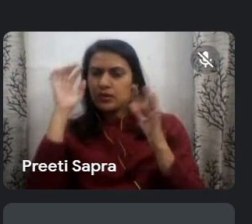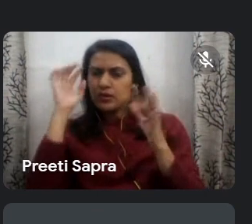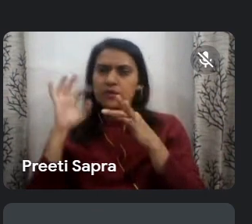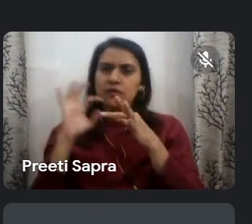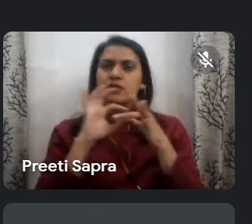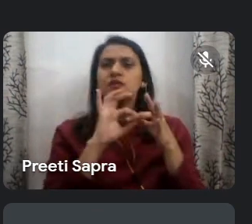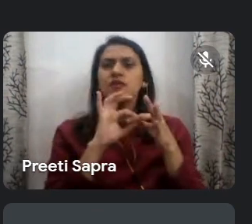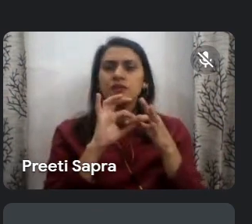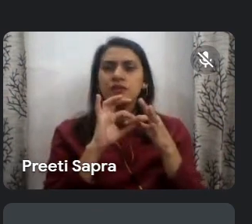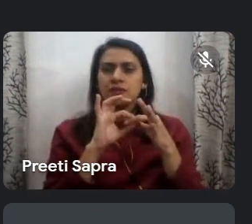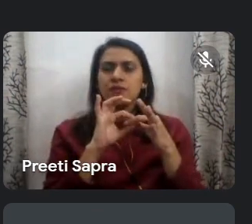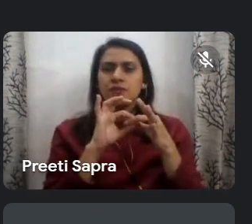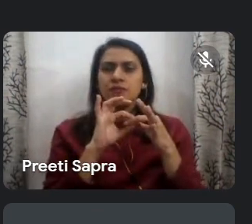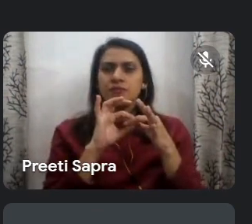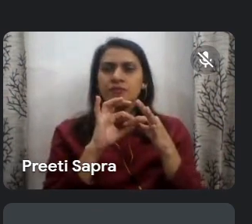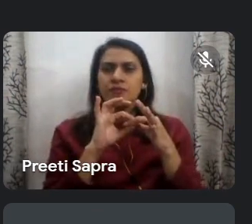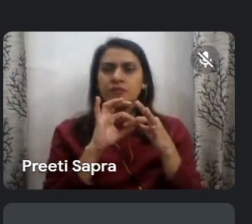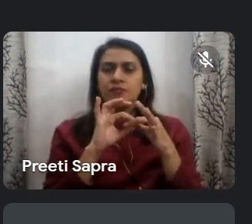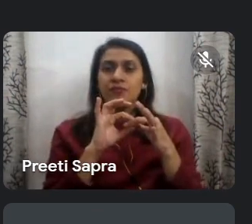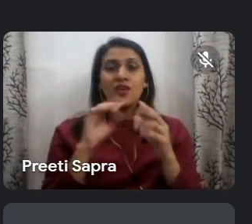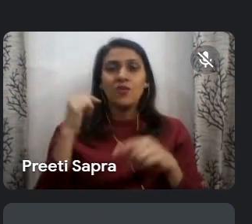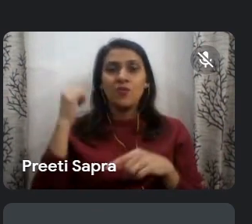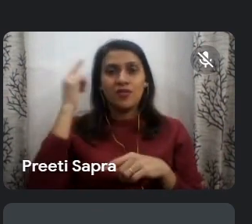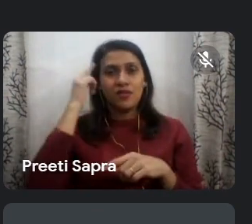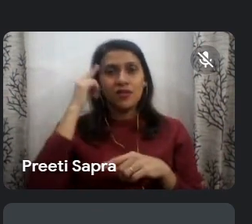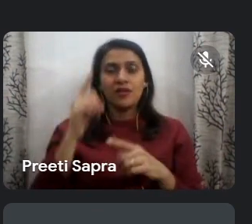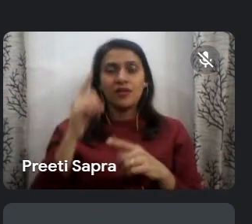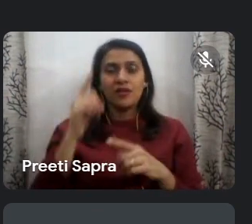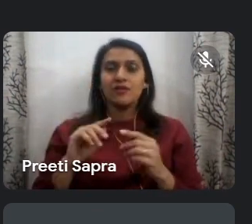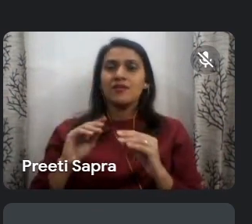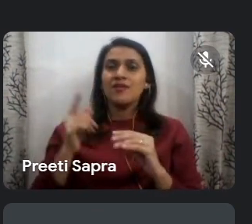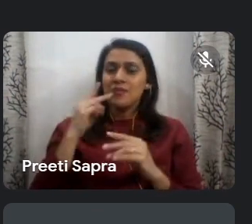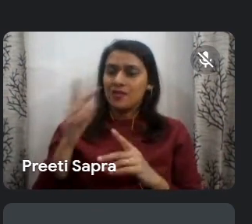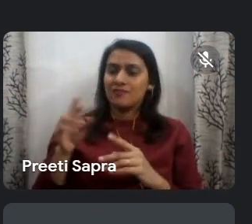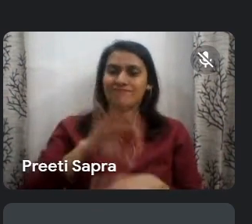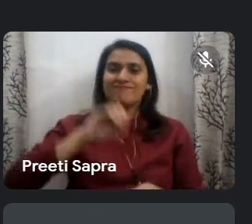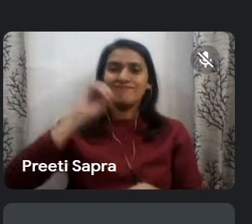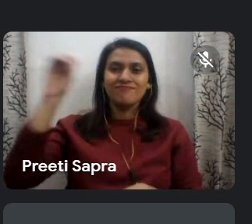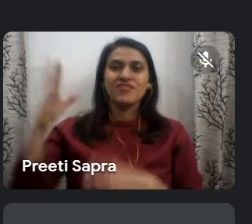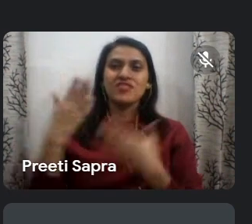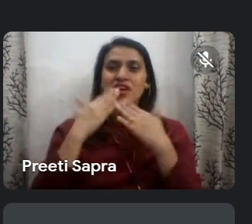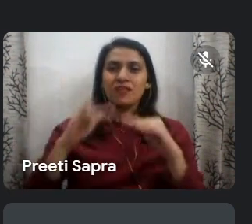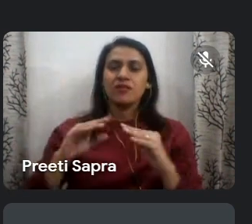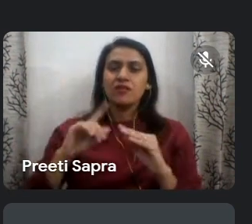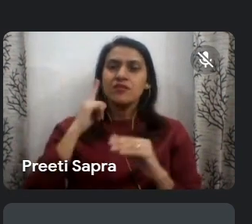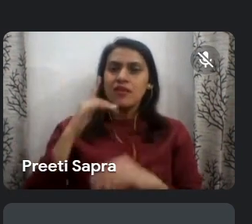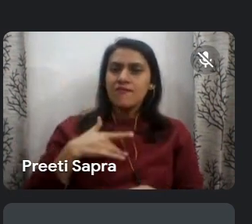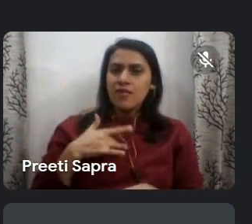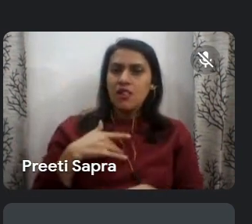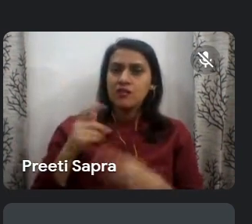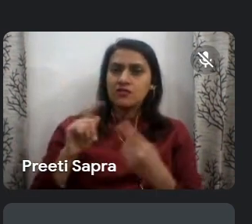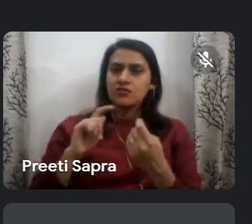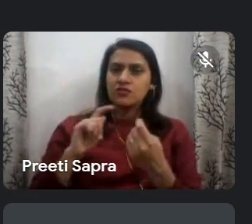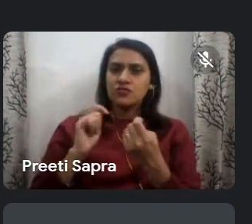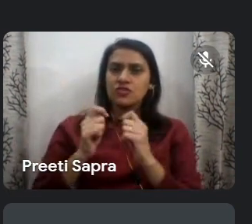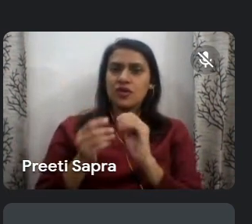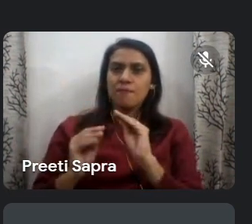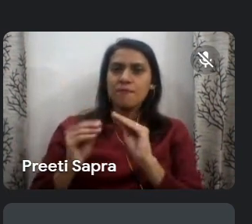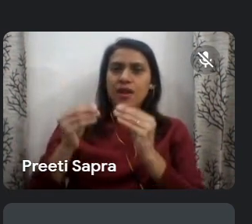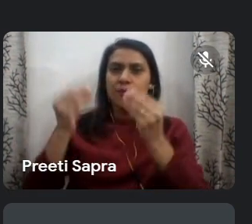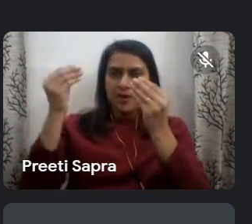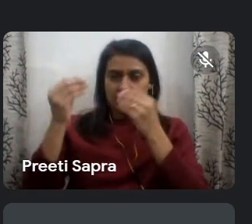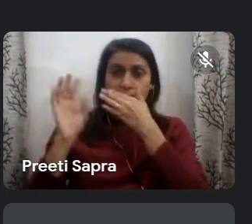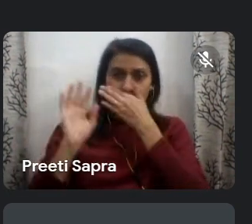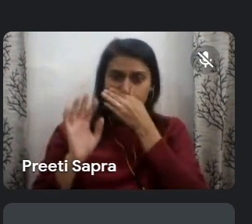may not see incremental changes. You've started working with the child now, you may or may not see progress or